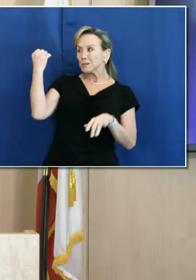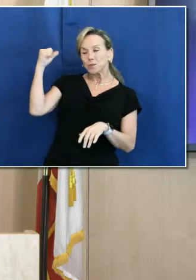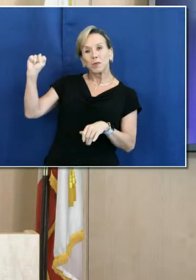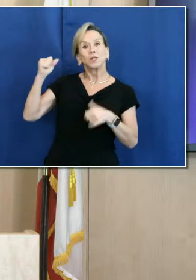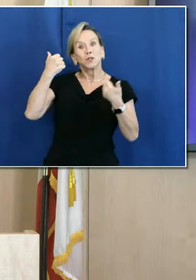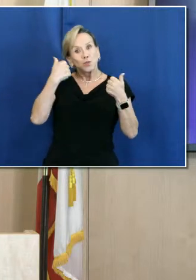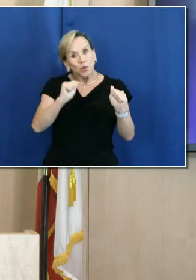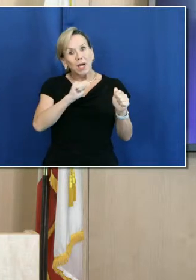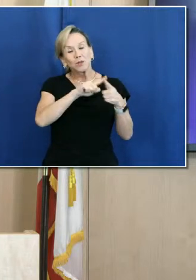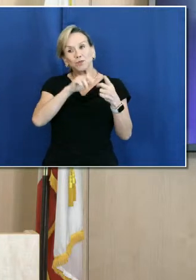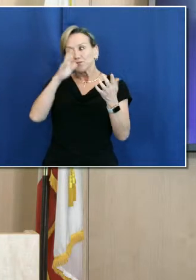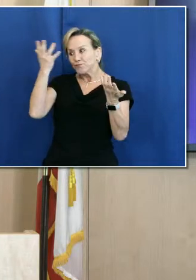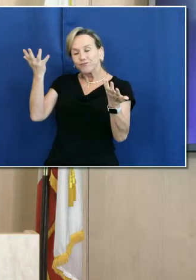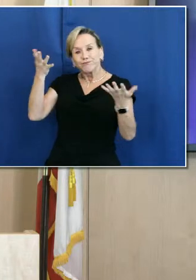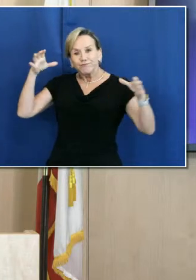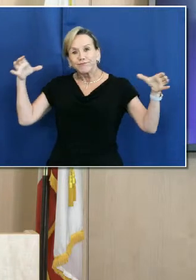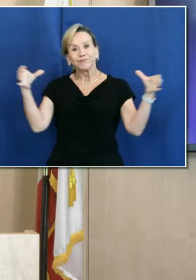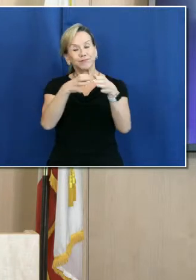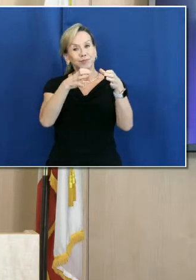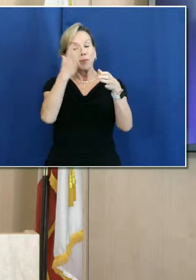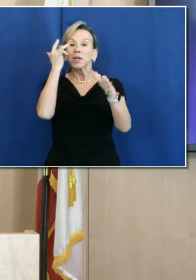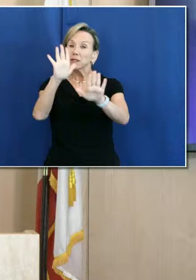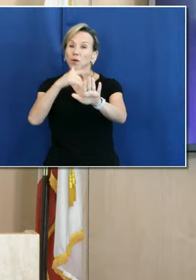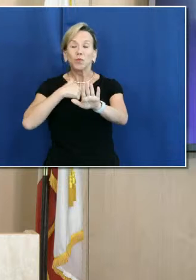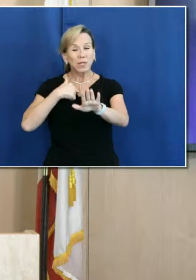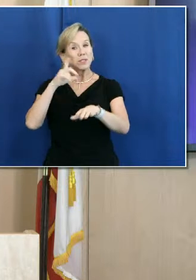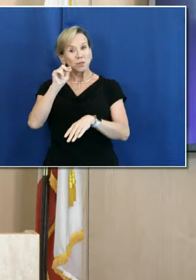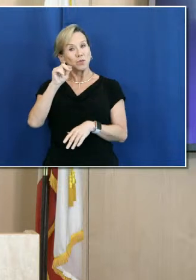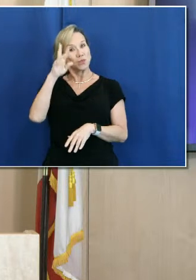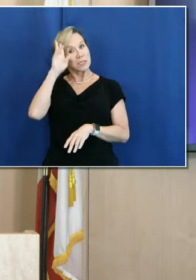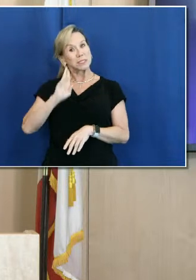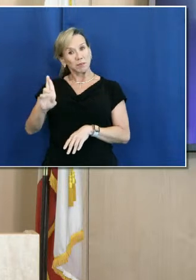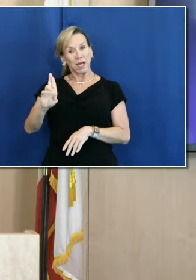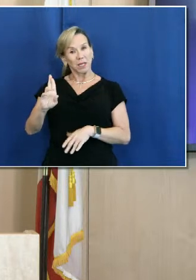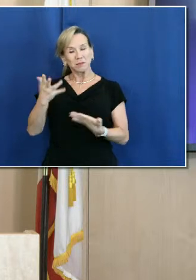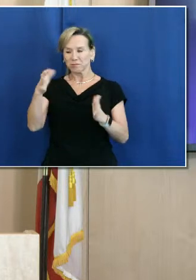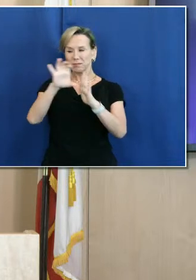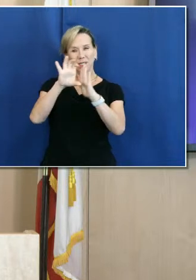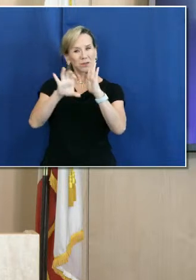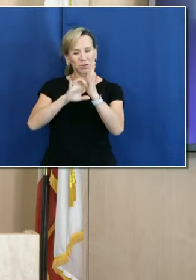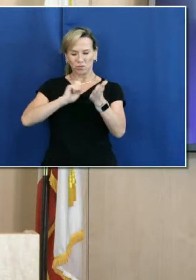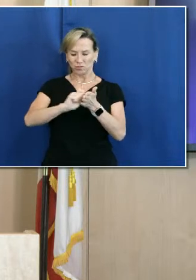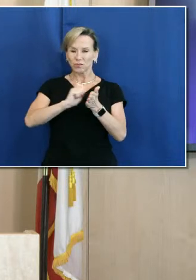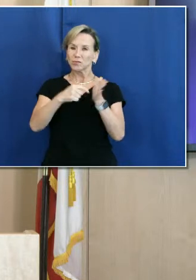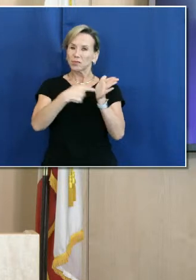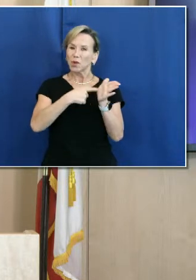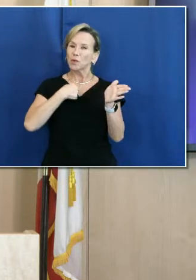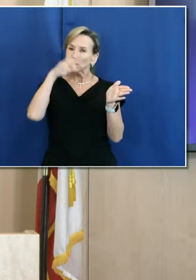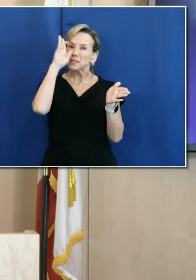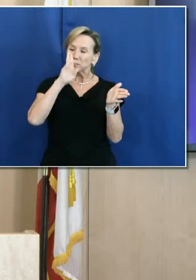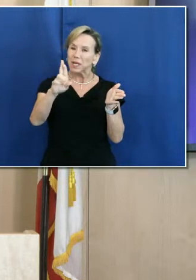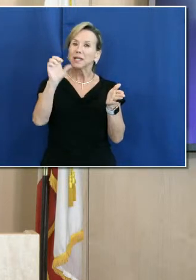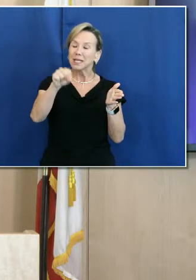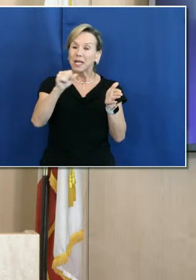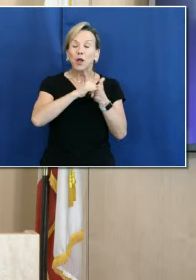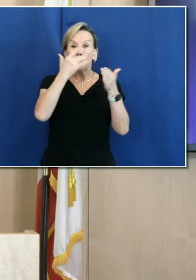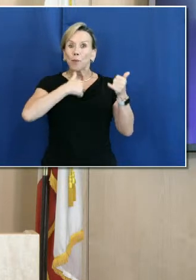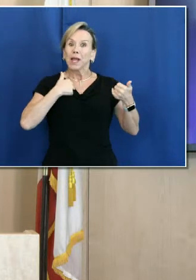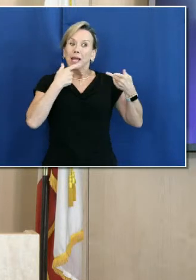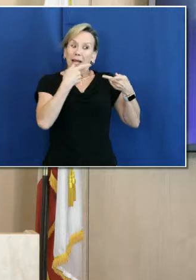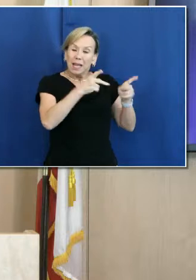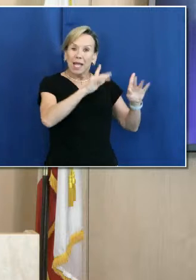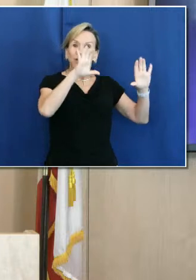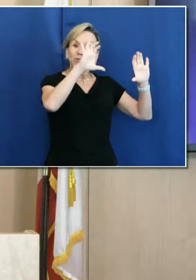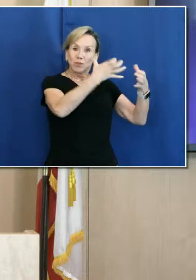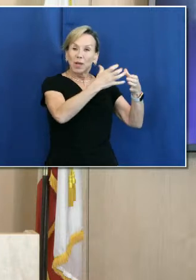again, we respect the right of individuals. It's written into our Constitution together. which is why it is allowed for,